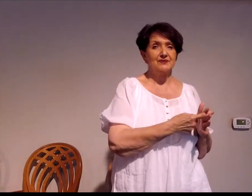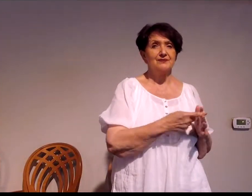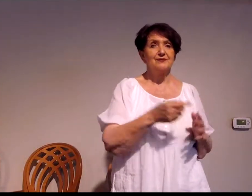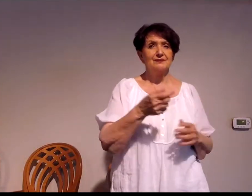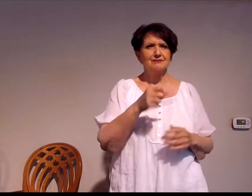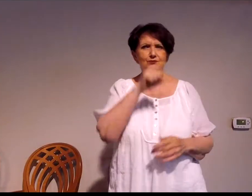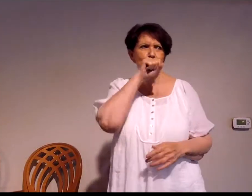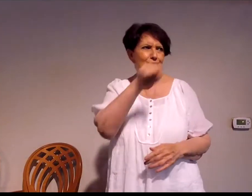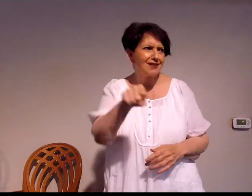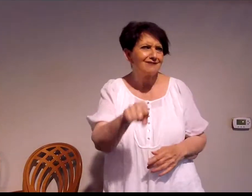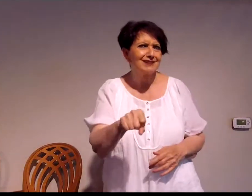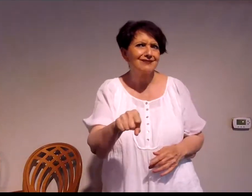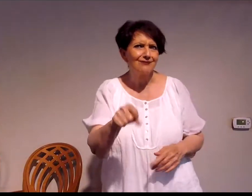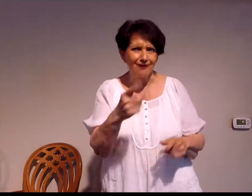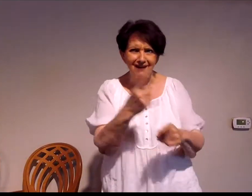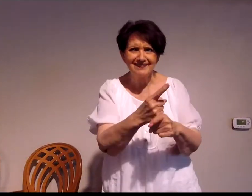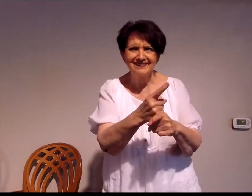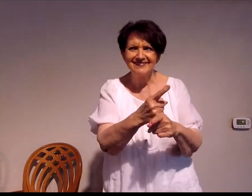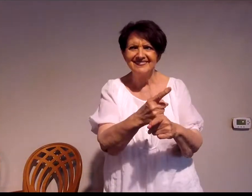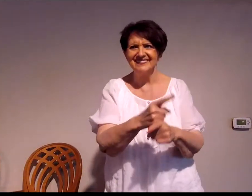that?